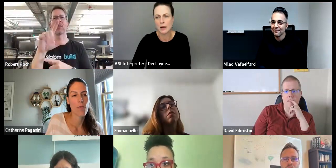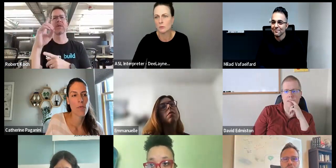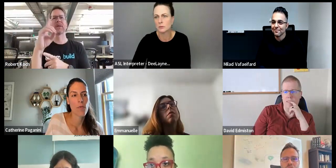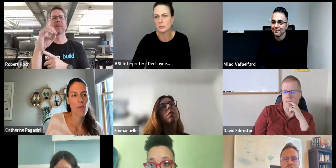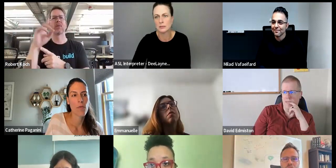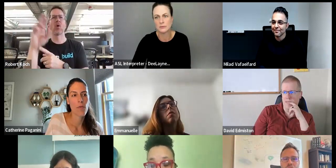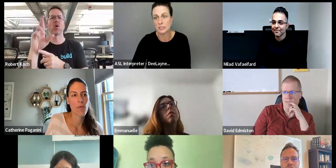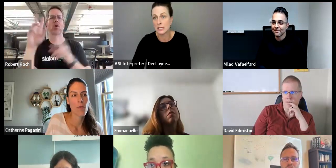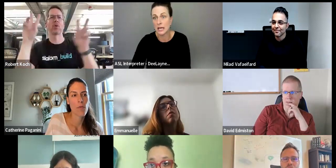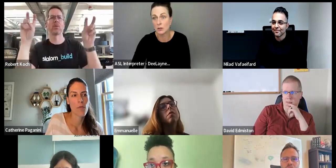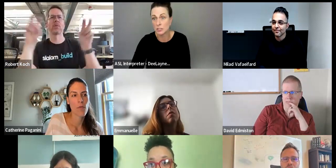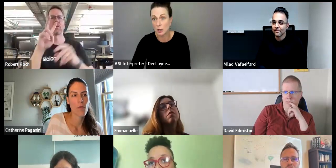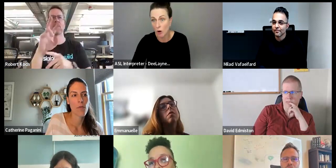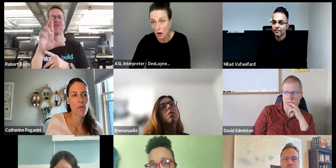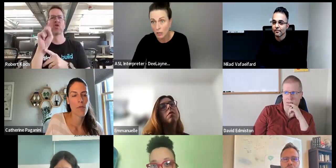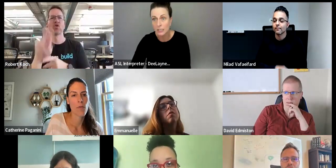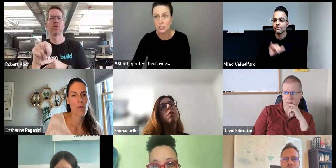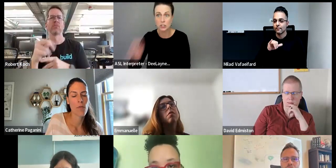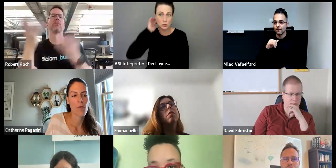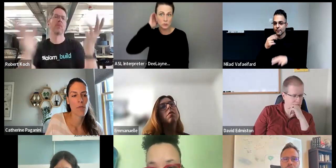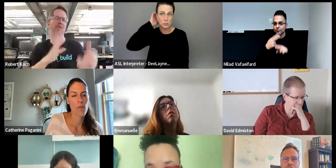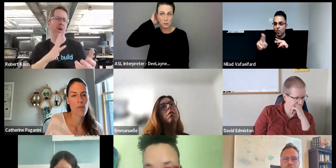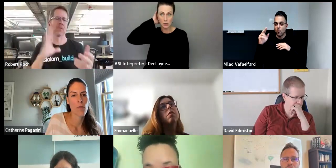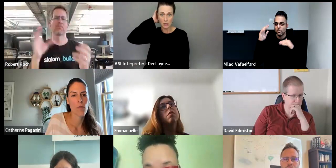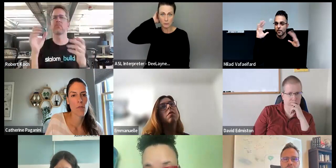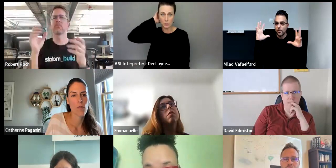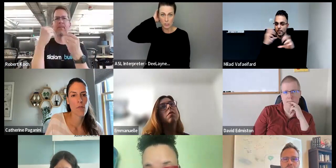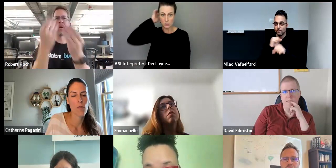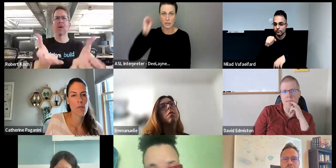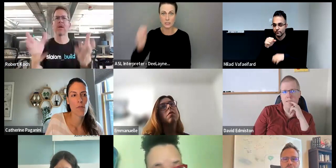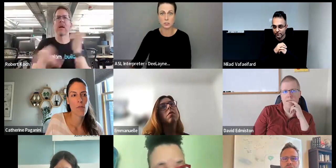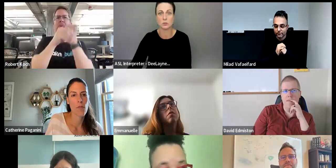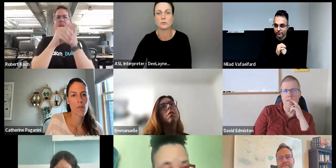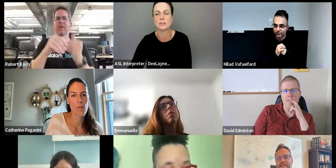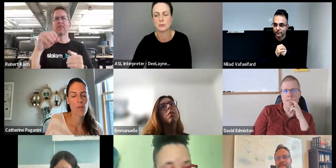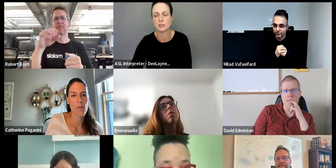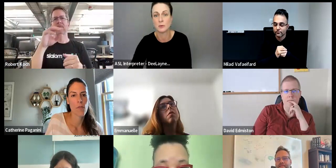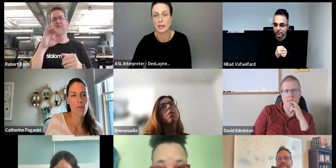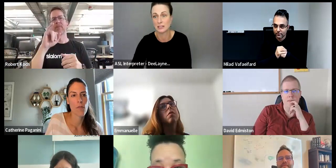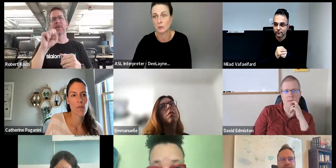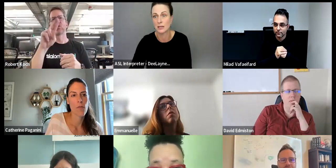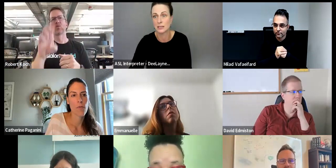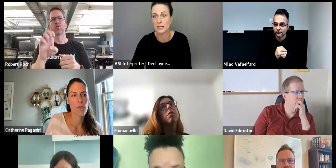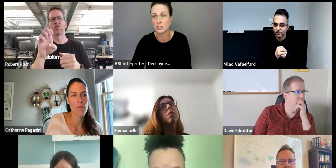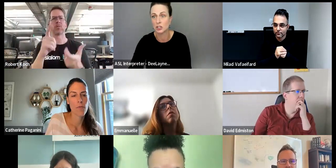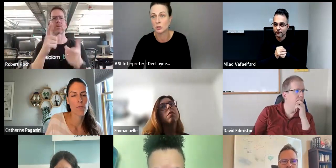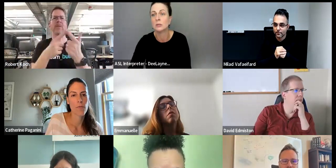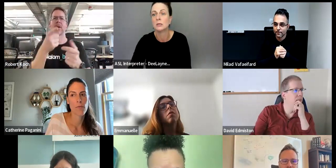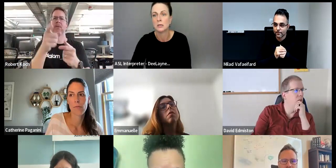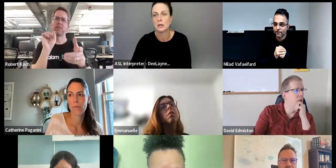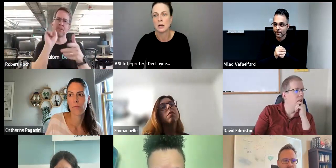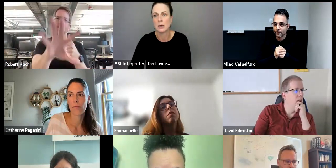talk about the TLDR issues, we can do that too. If you would like to summarize that